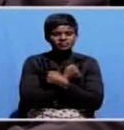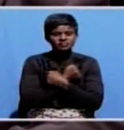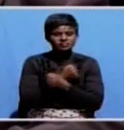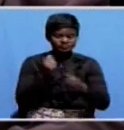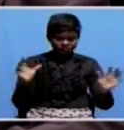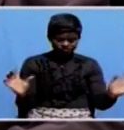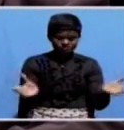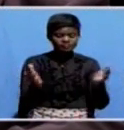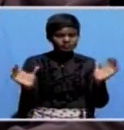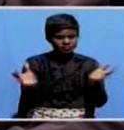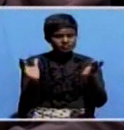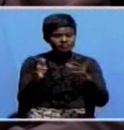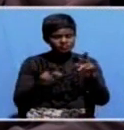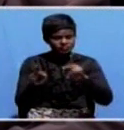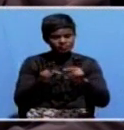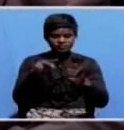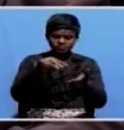encourage them to rise up